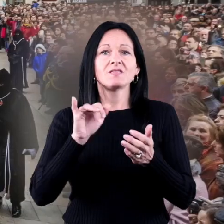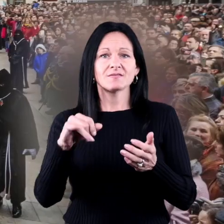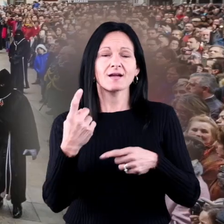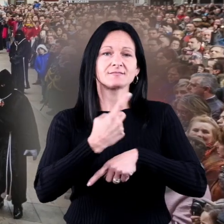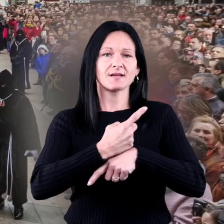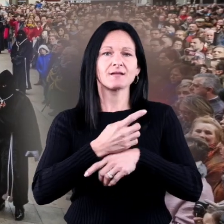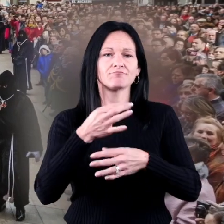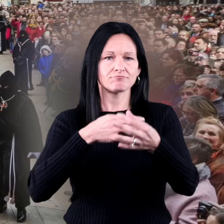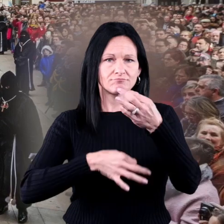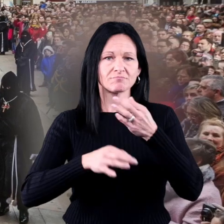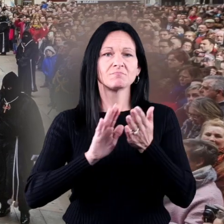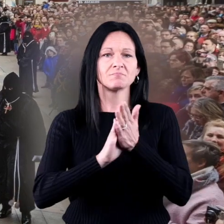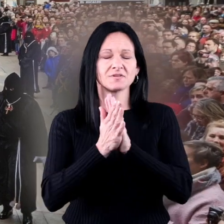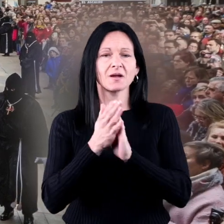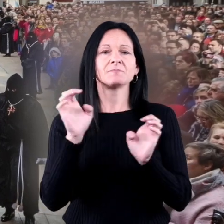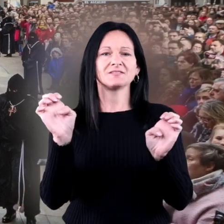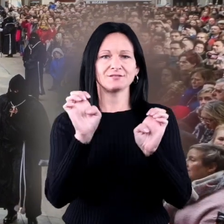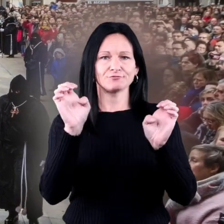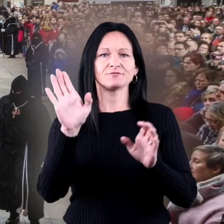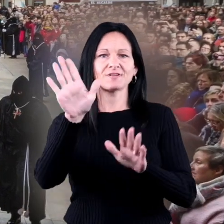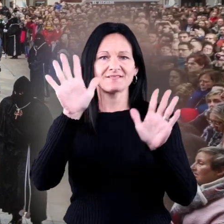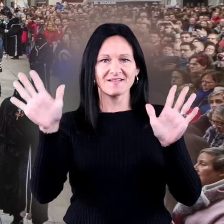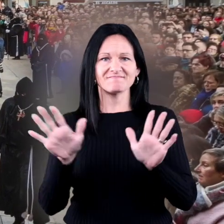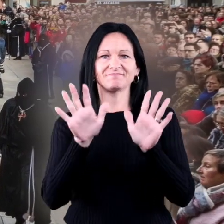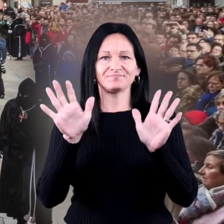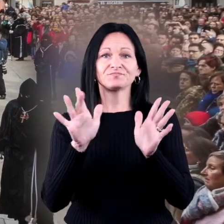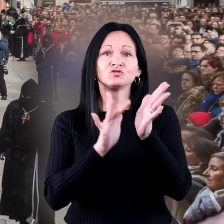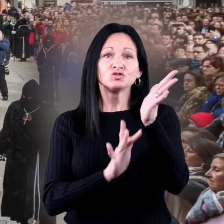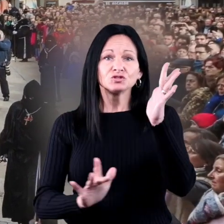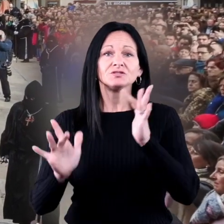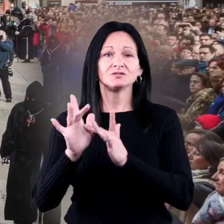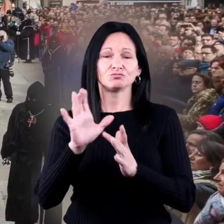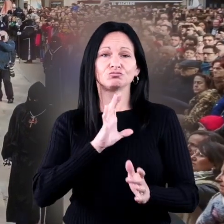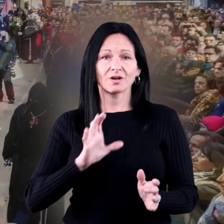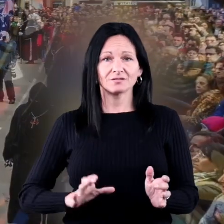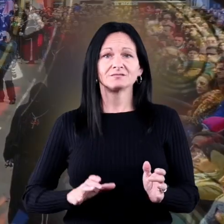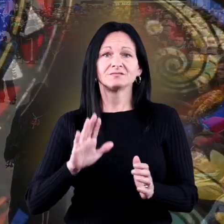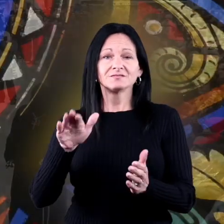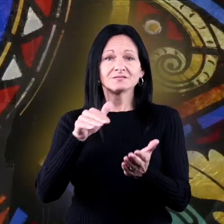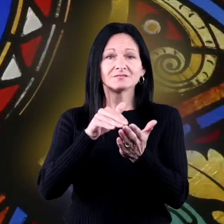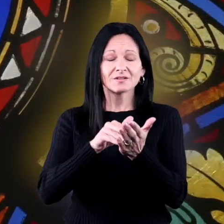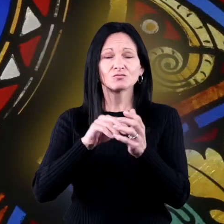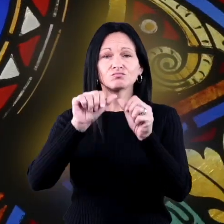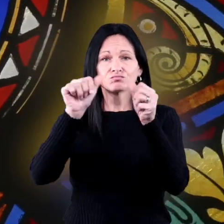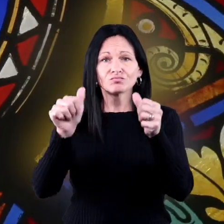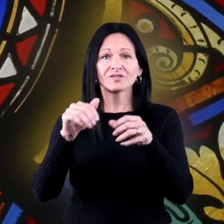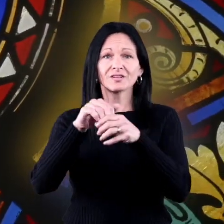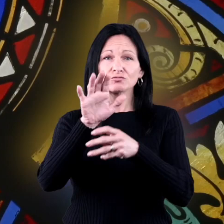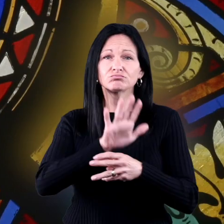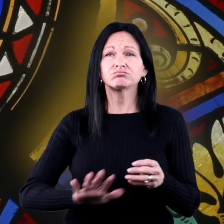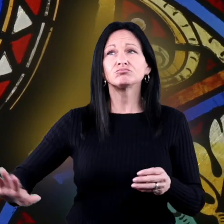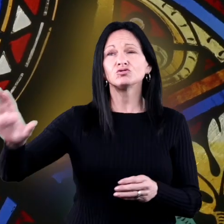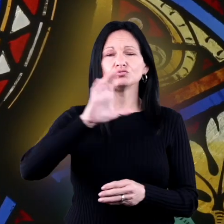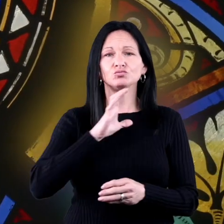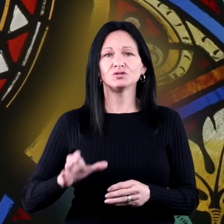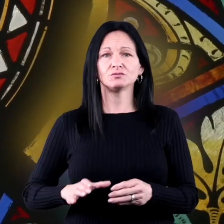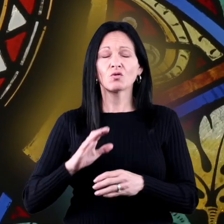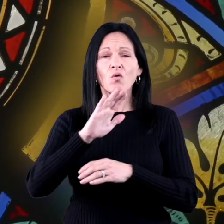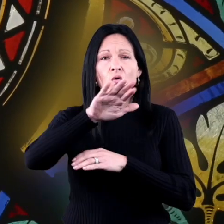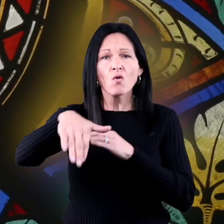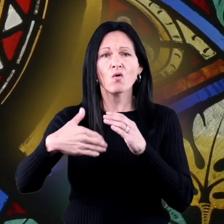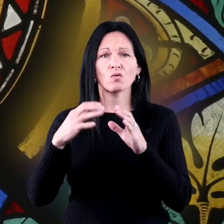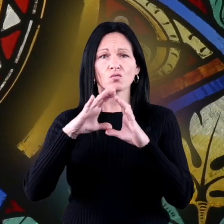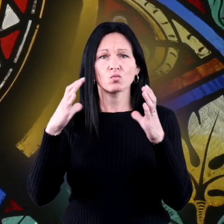resurrected. This day is celebrated as Easter Sunday. Jesus Christ is the central figure to Christians all over the